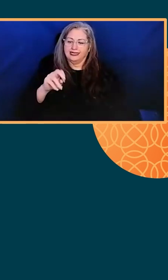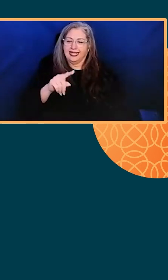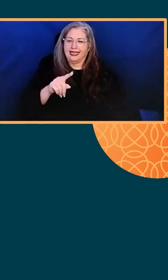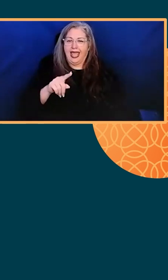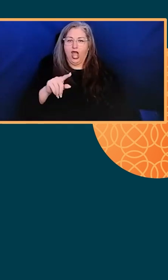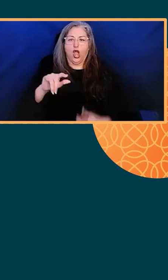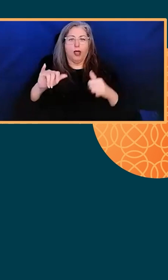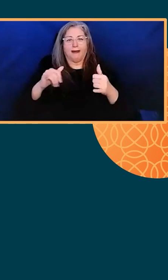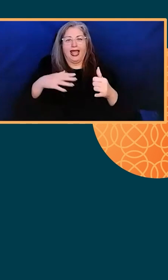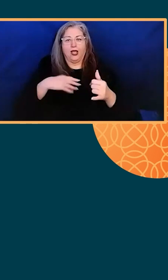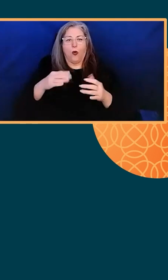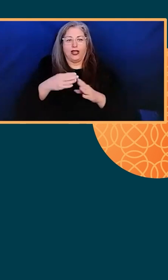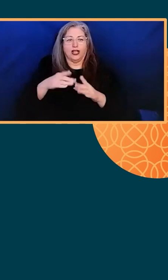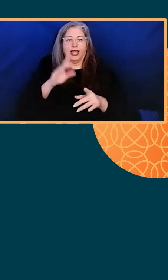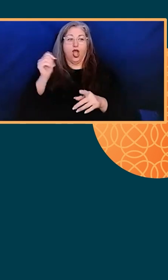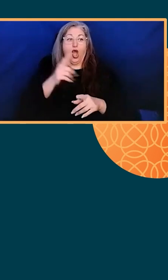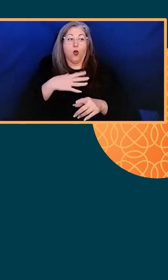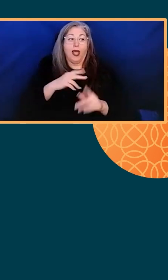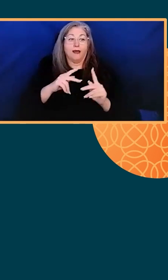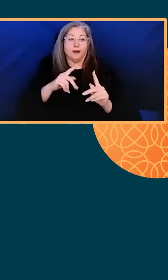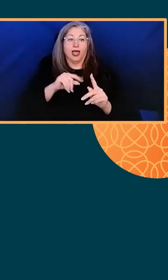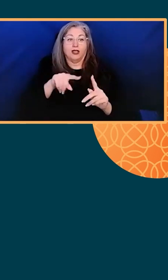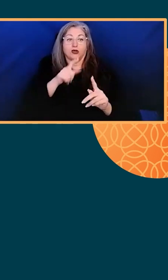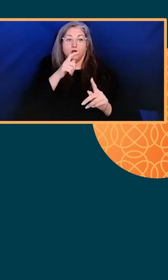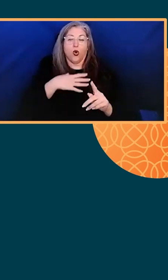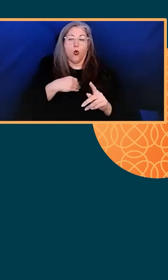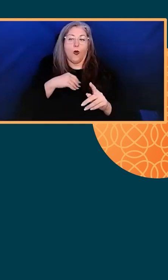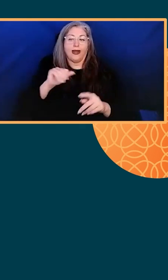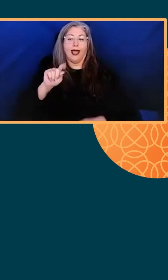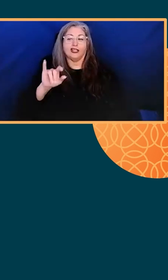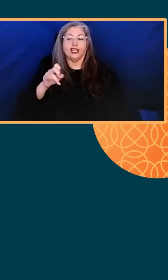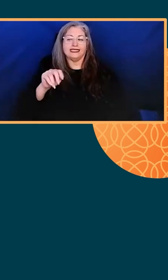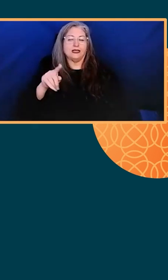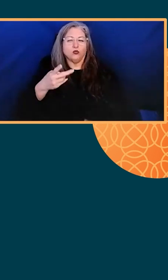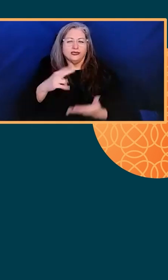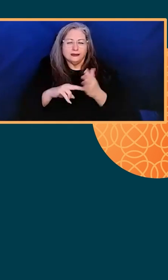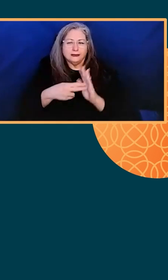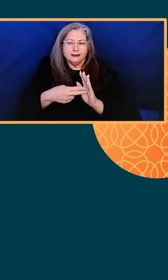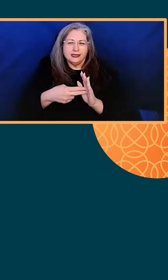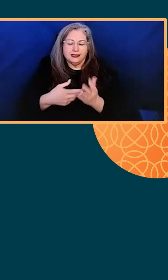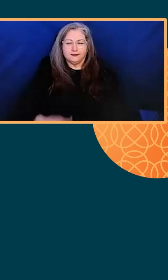adjacent. This board is all white people and those who are white adjacent. What does that mean?